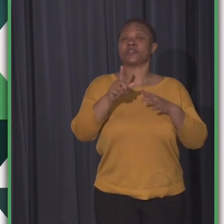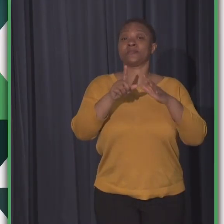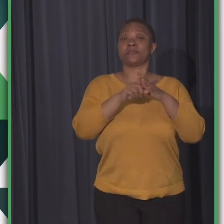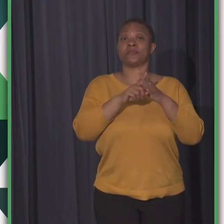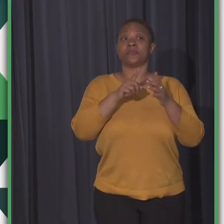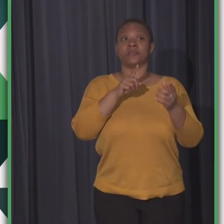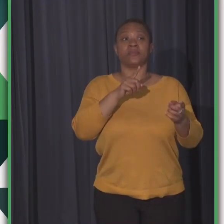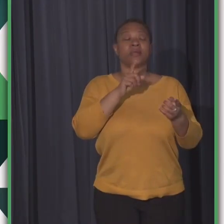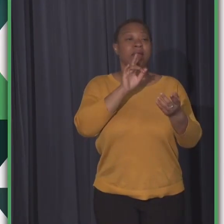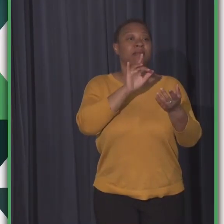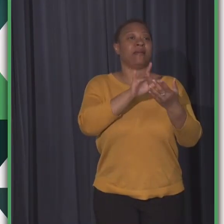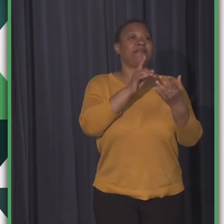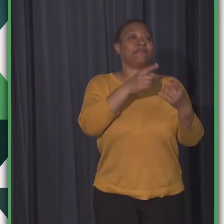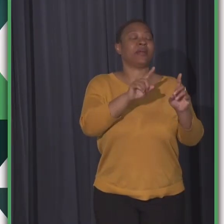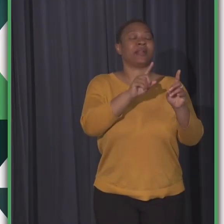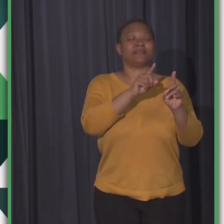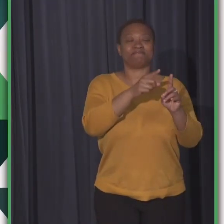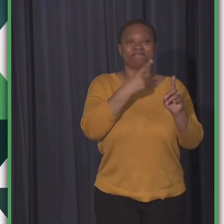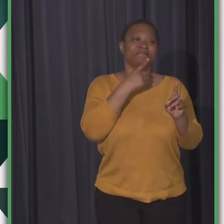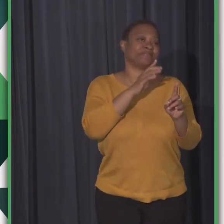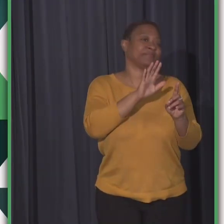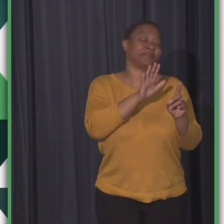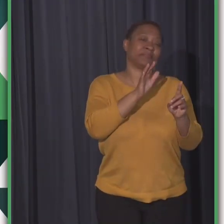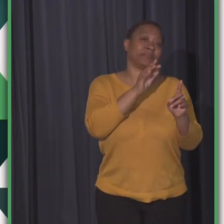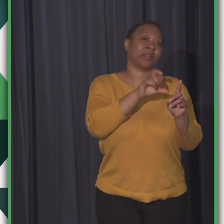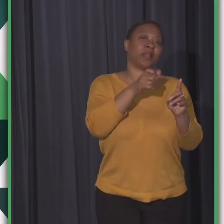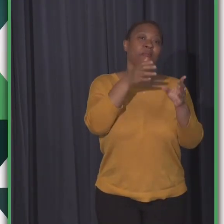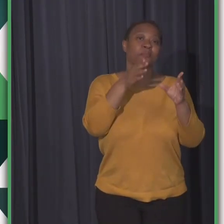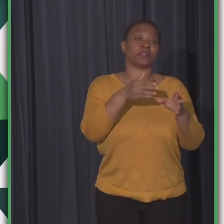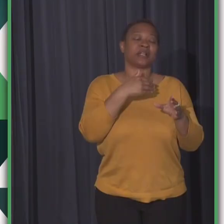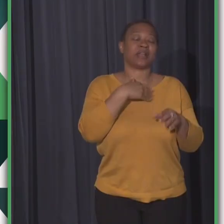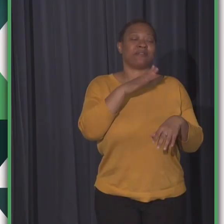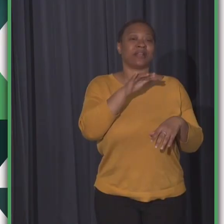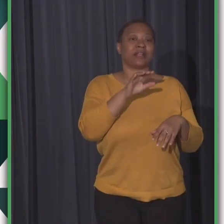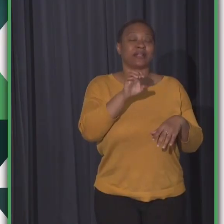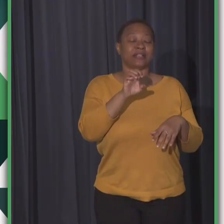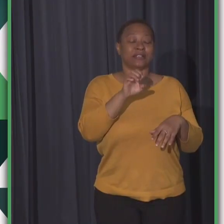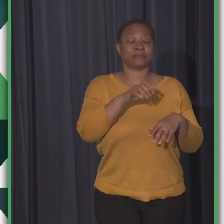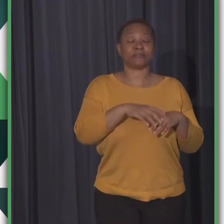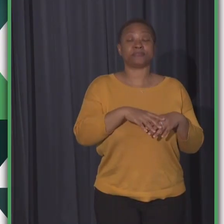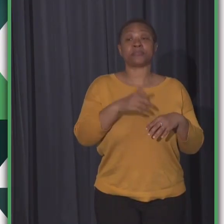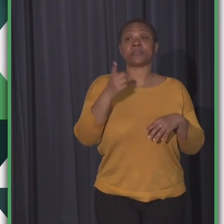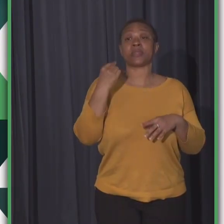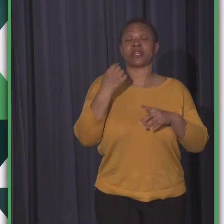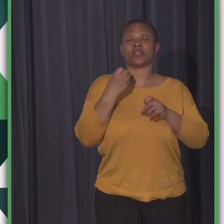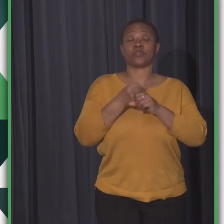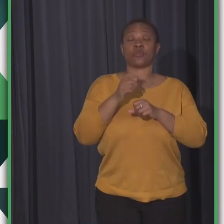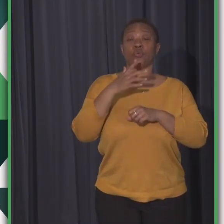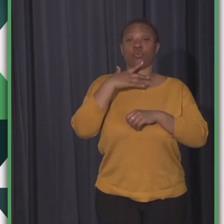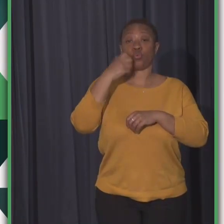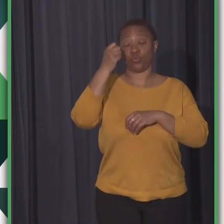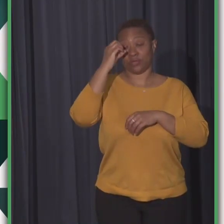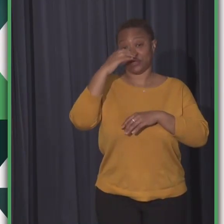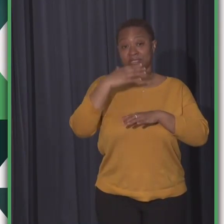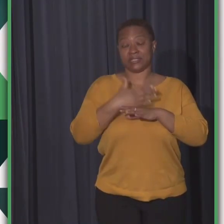the case. Now, last year, her oldest son was killed. And we